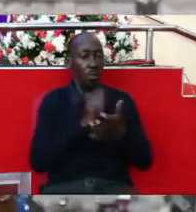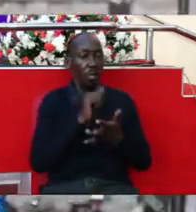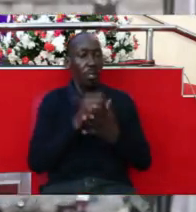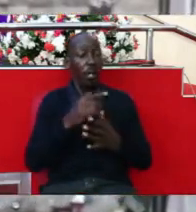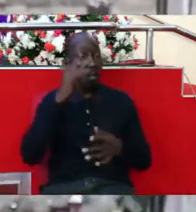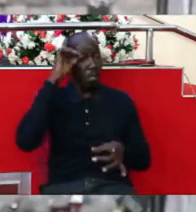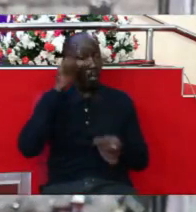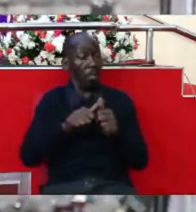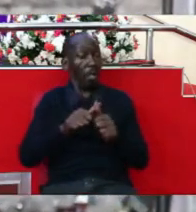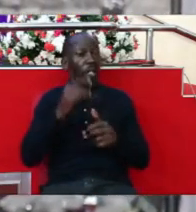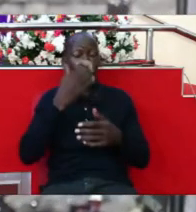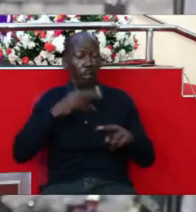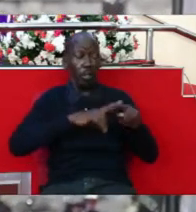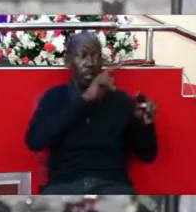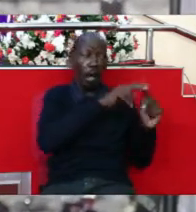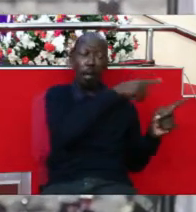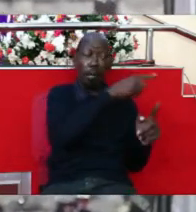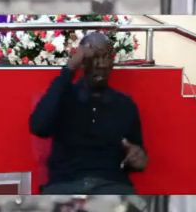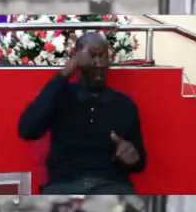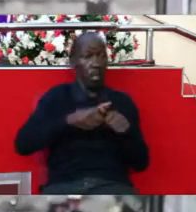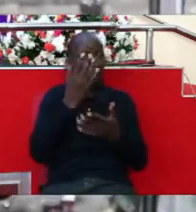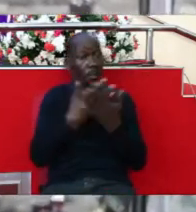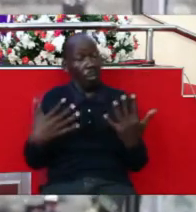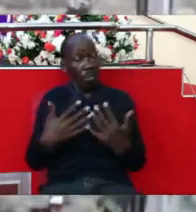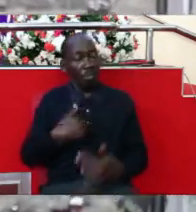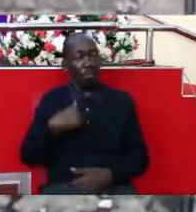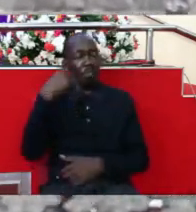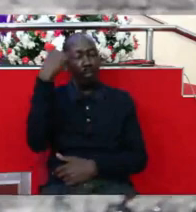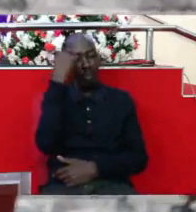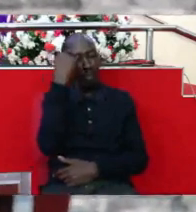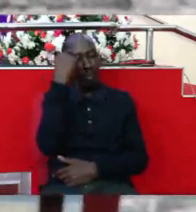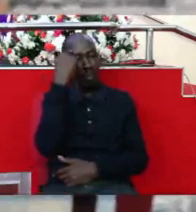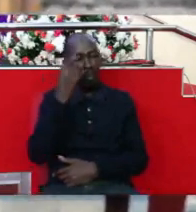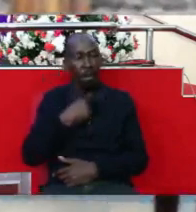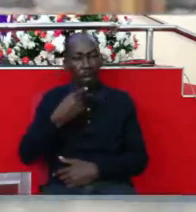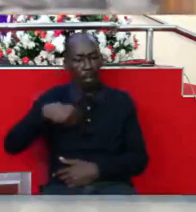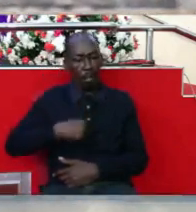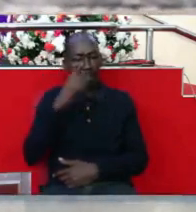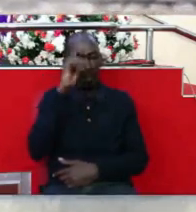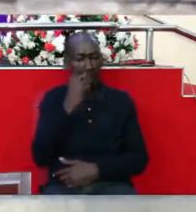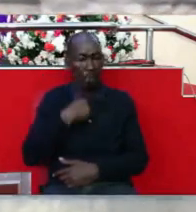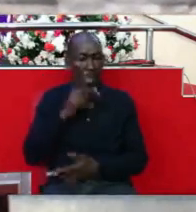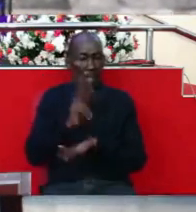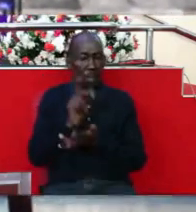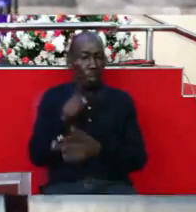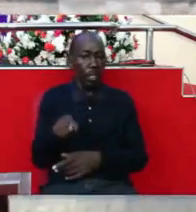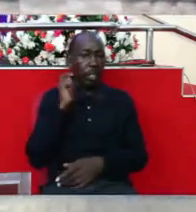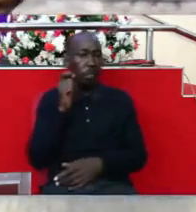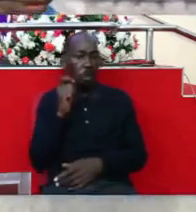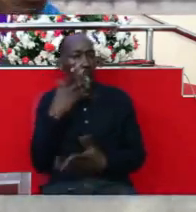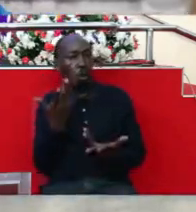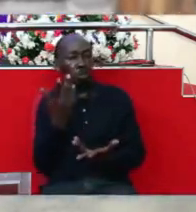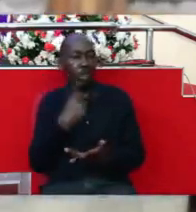remembered something. Wakati nilikuwa nimeketi pale nikakumbuka kitu. And I wrestled with it to ask myself, will I give this testimony or not?